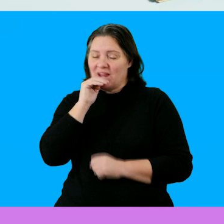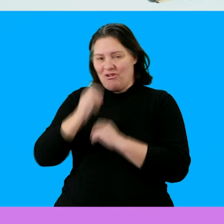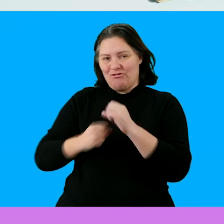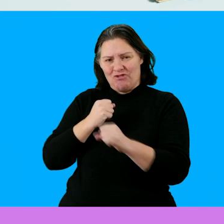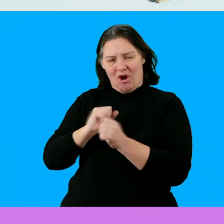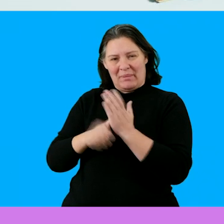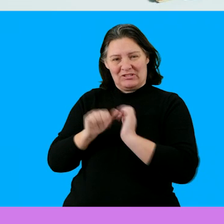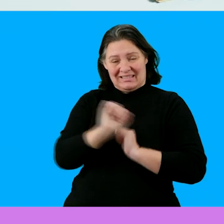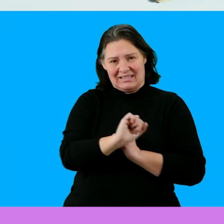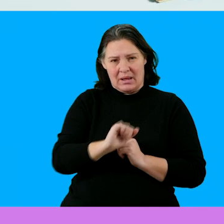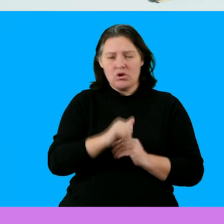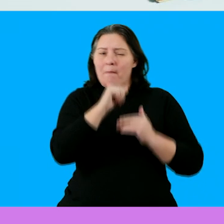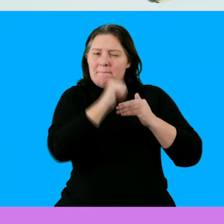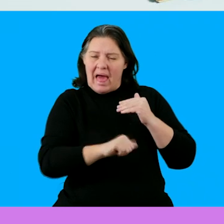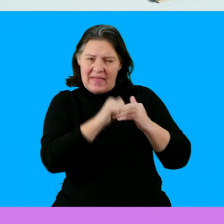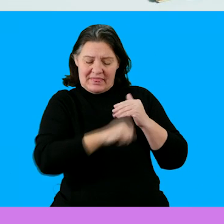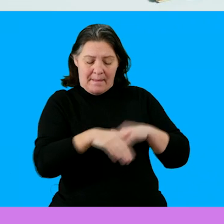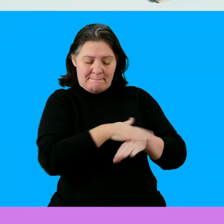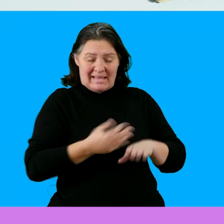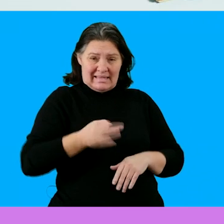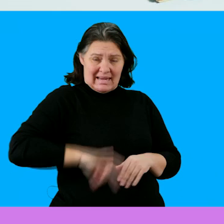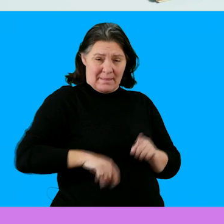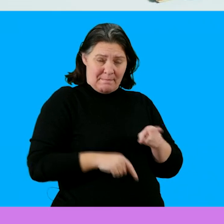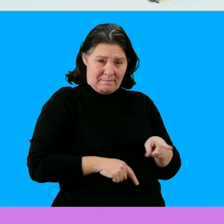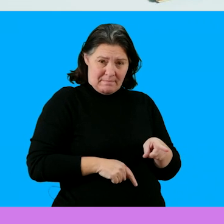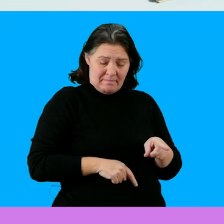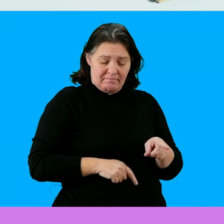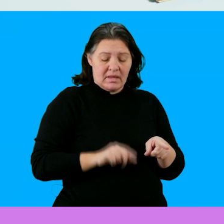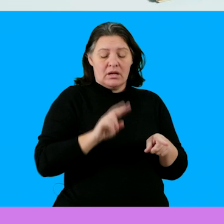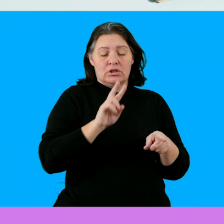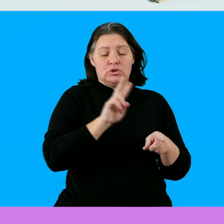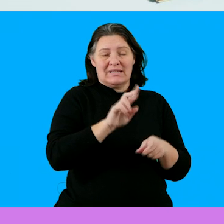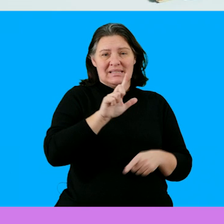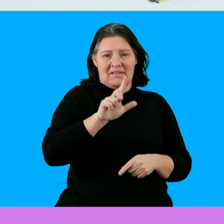of all, I'm going to take a monthly basic income, the